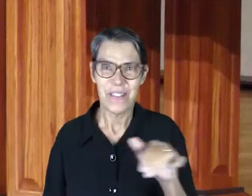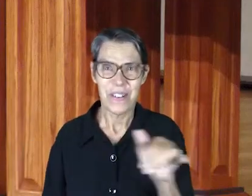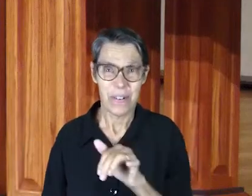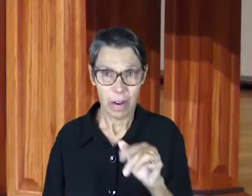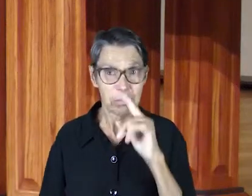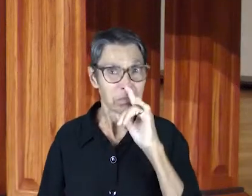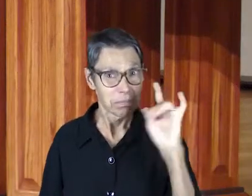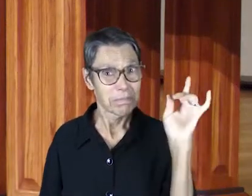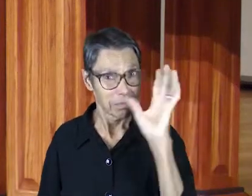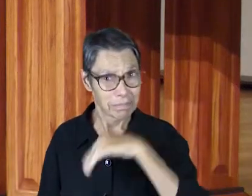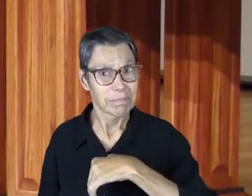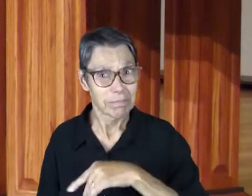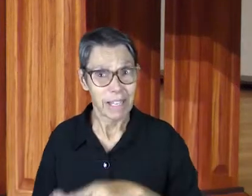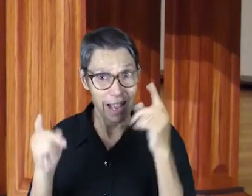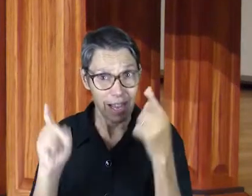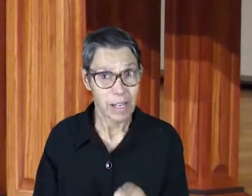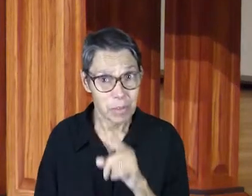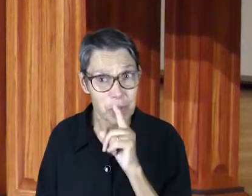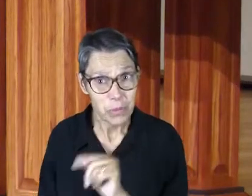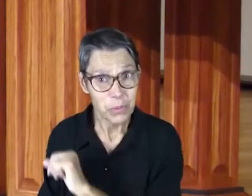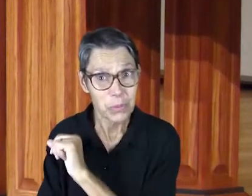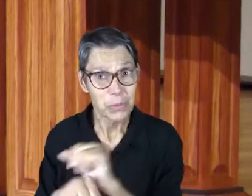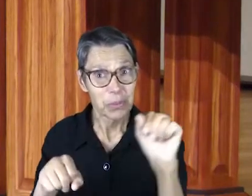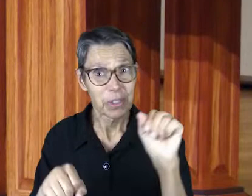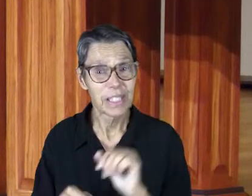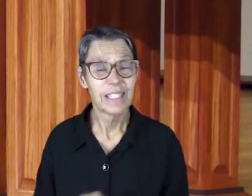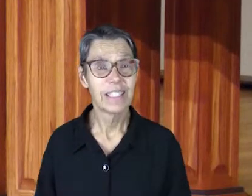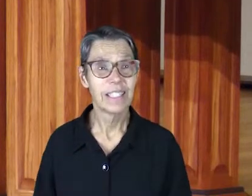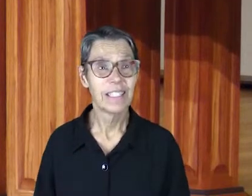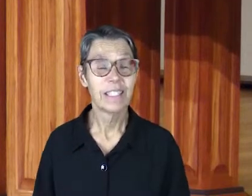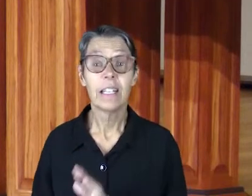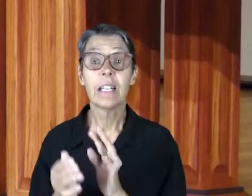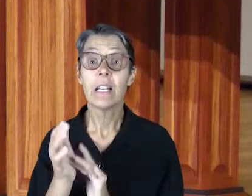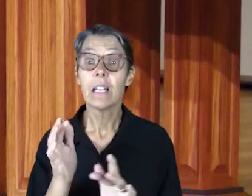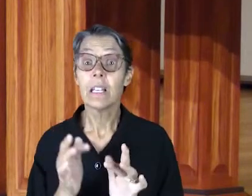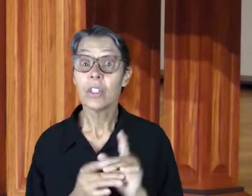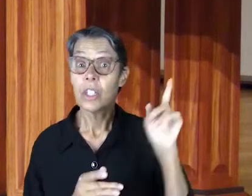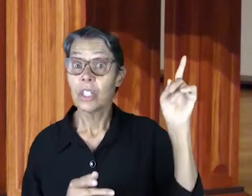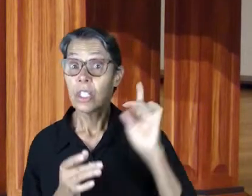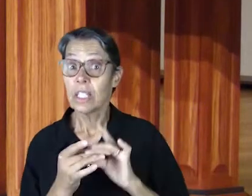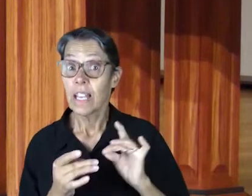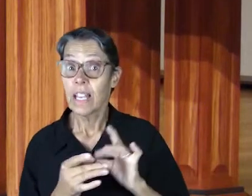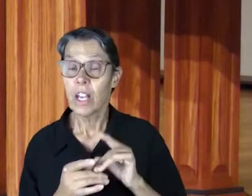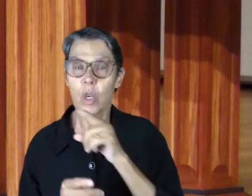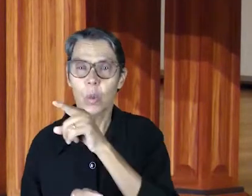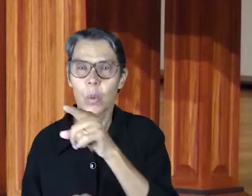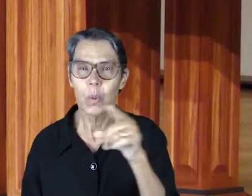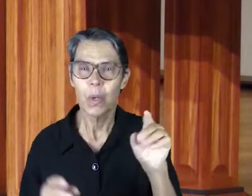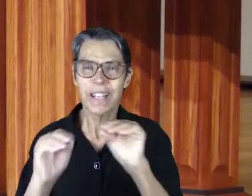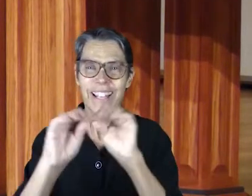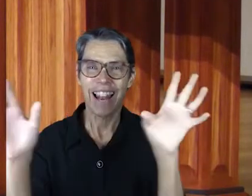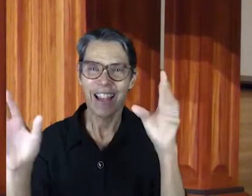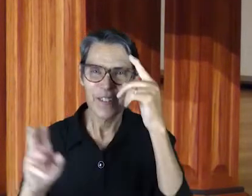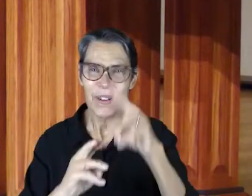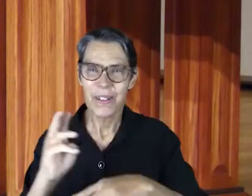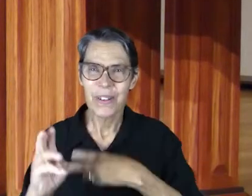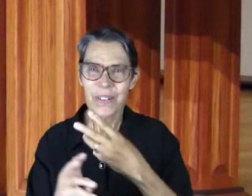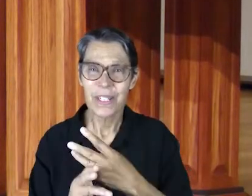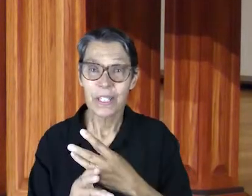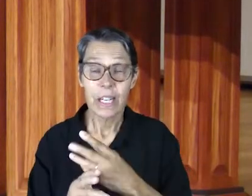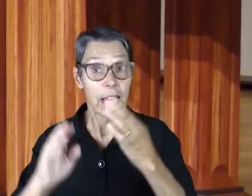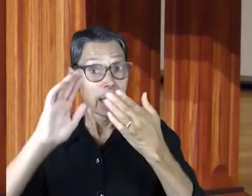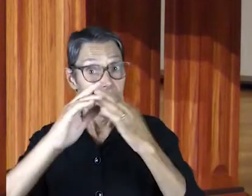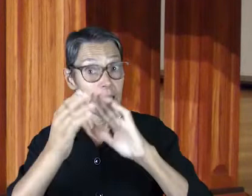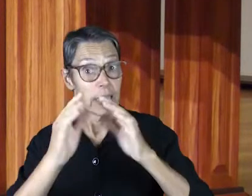Jesus says, you are the light of the world. A city on a hill cannot